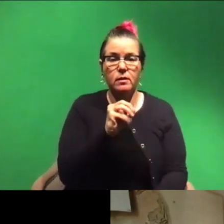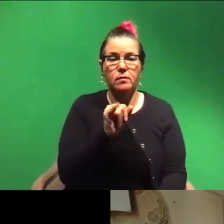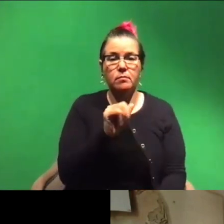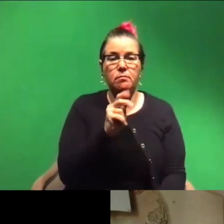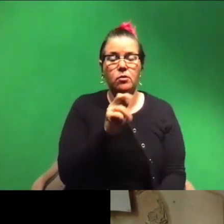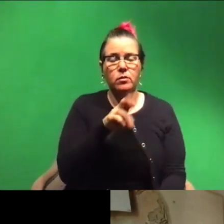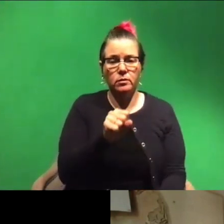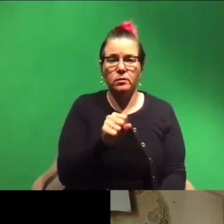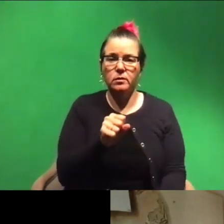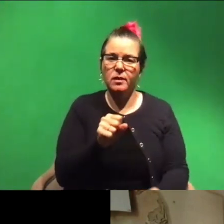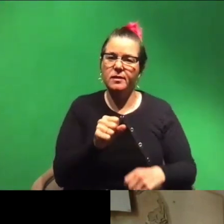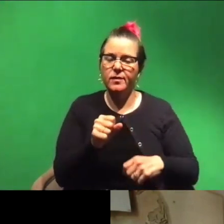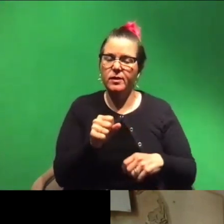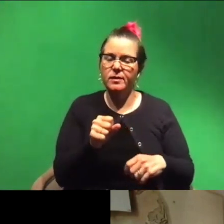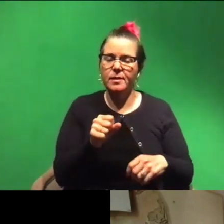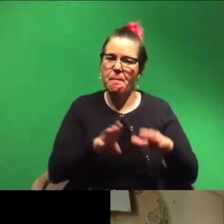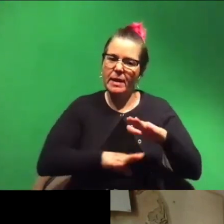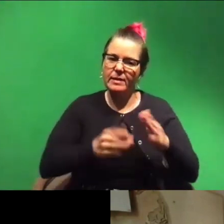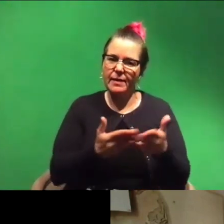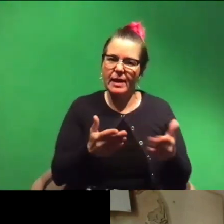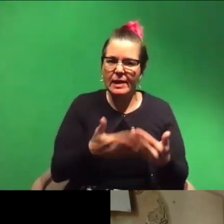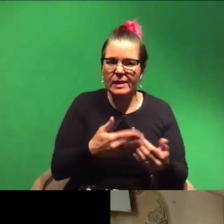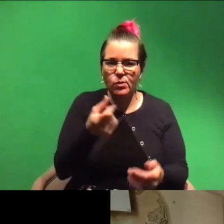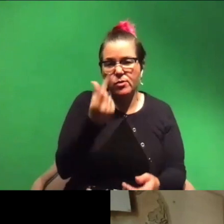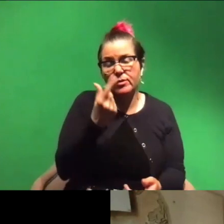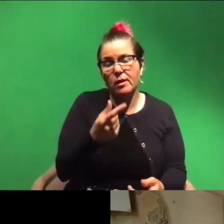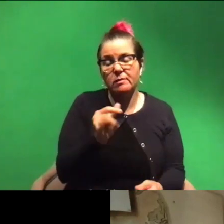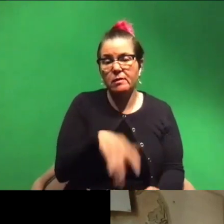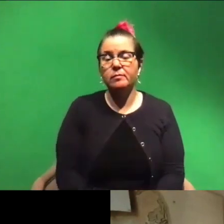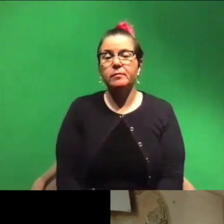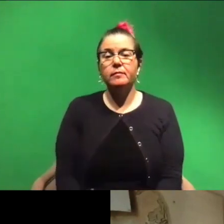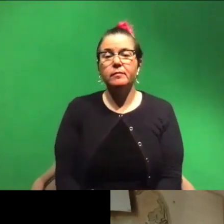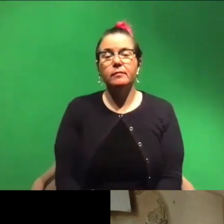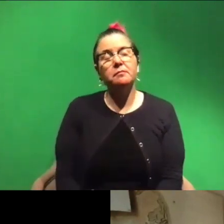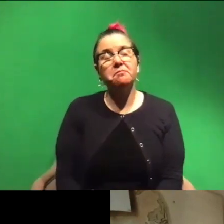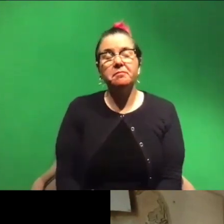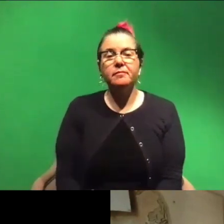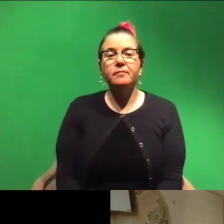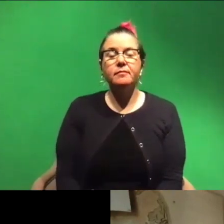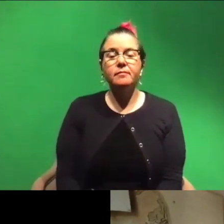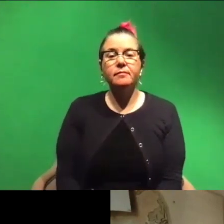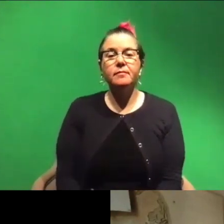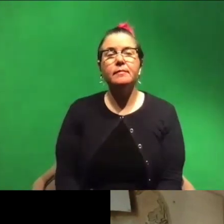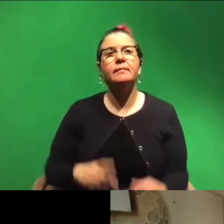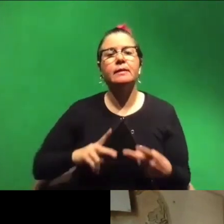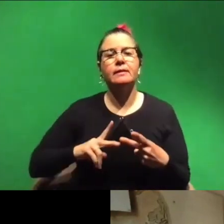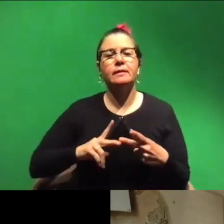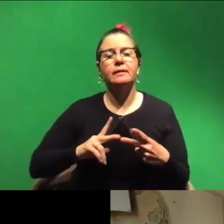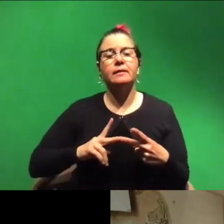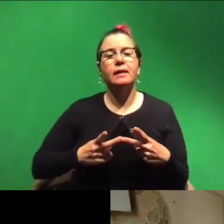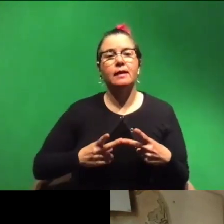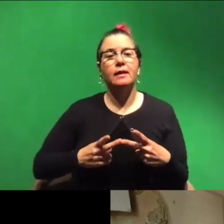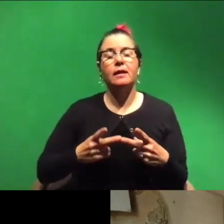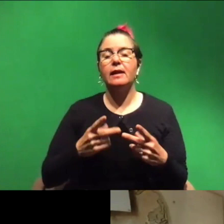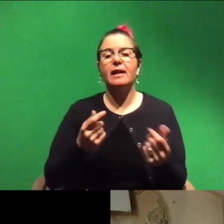kind of fundamental thing that's a really easy thing to understand. Great. Yeah, let's go with that. And then the second question was